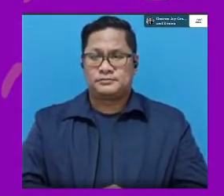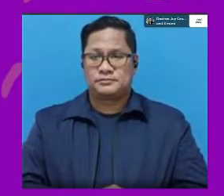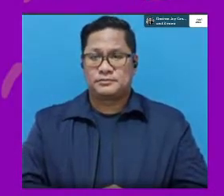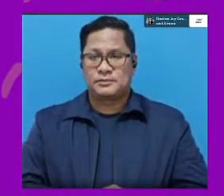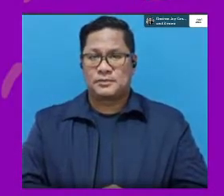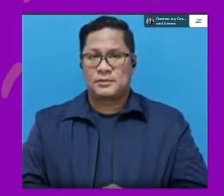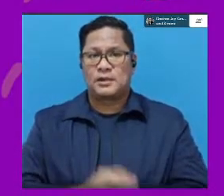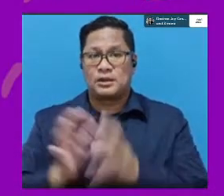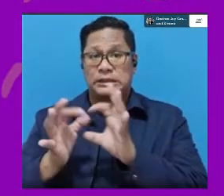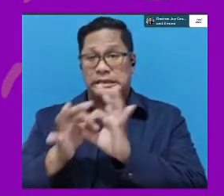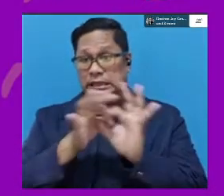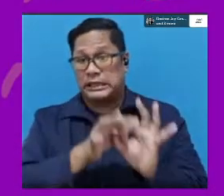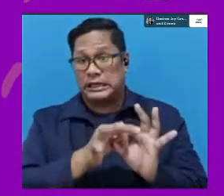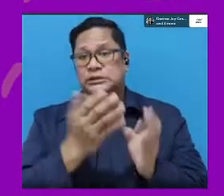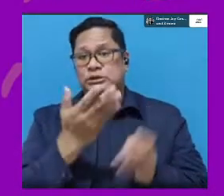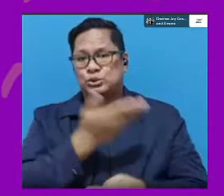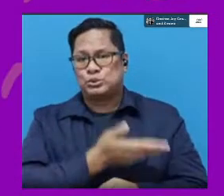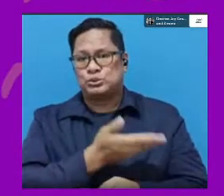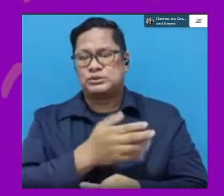to the